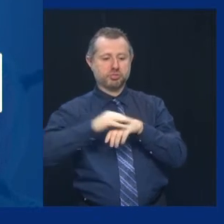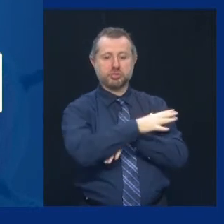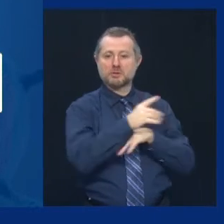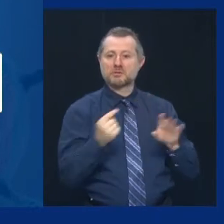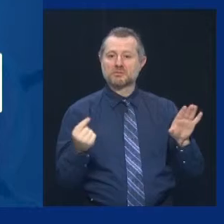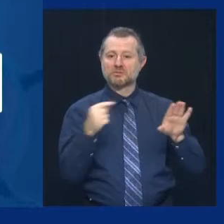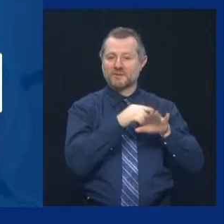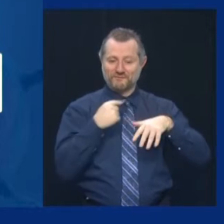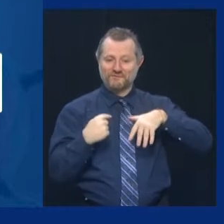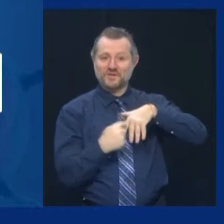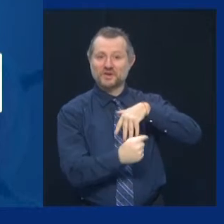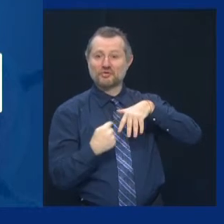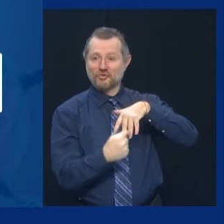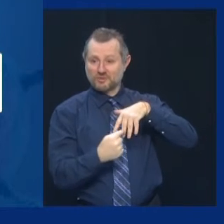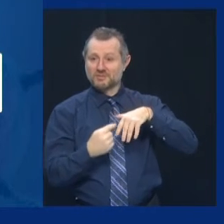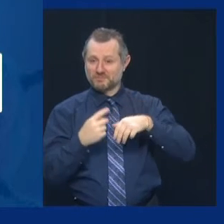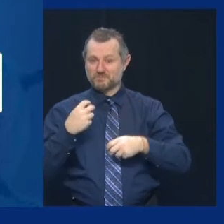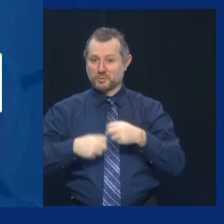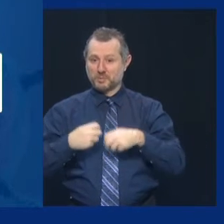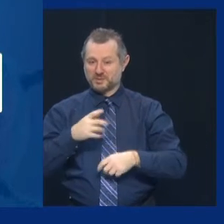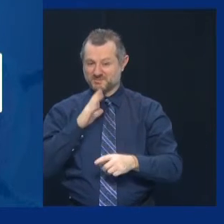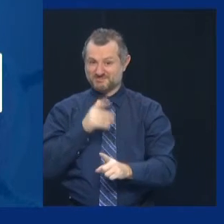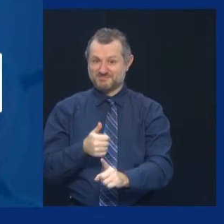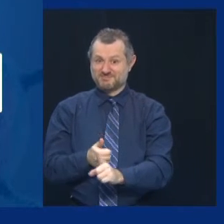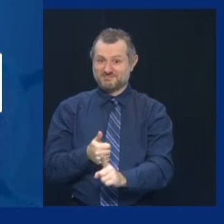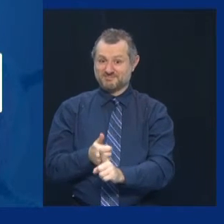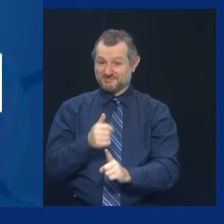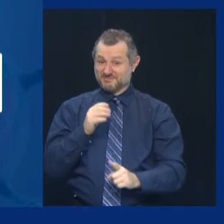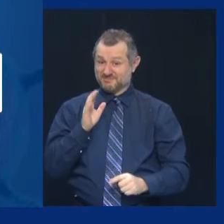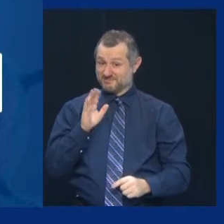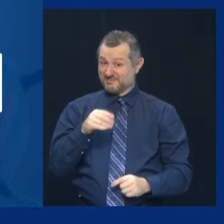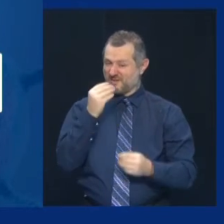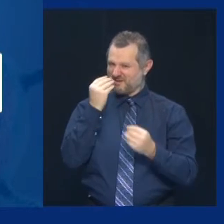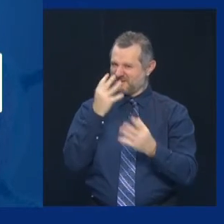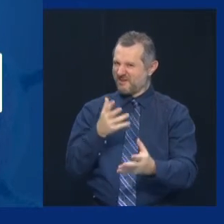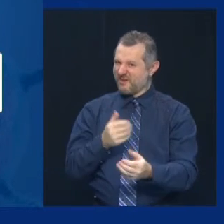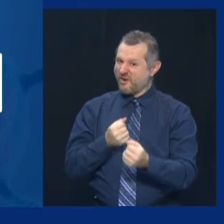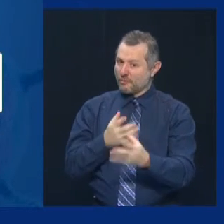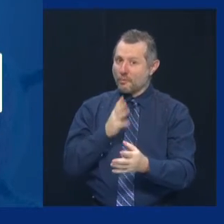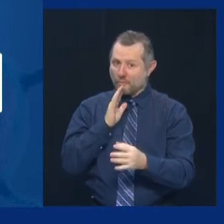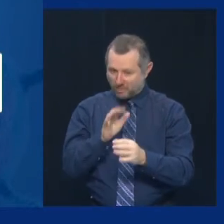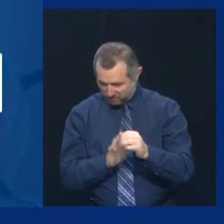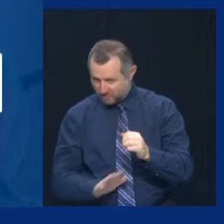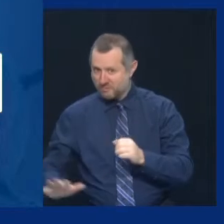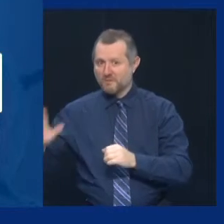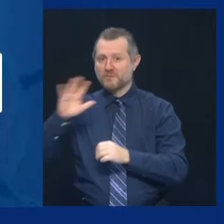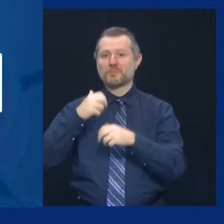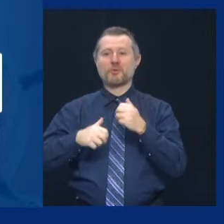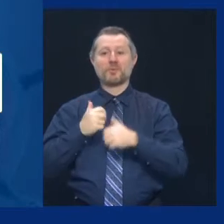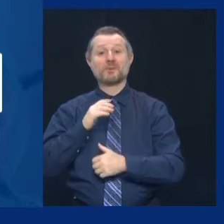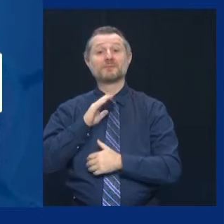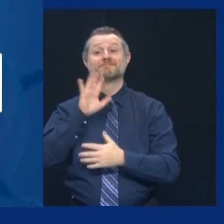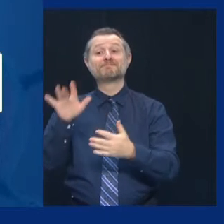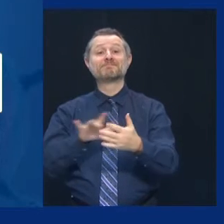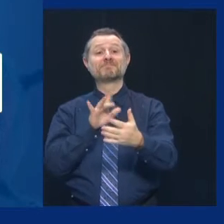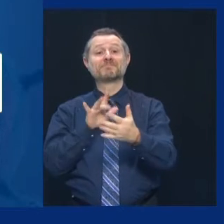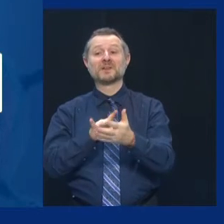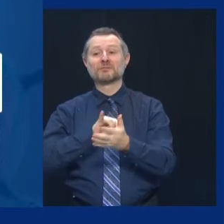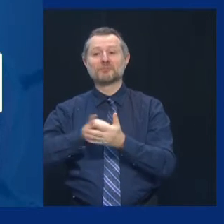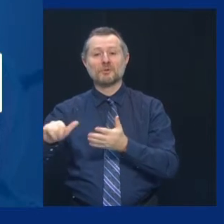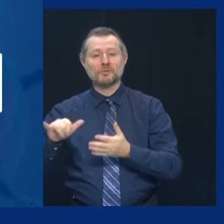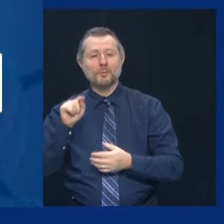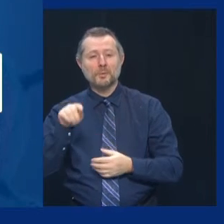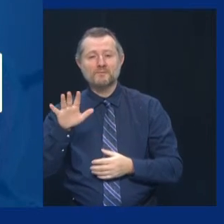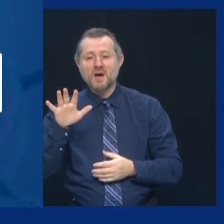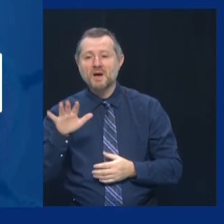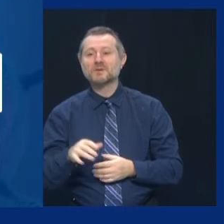and of themselves. They're also a problem for Western New York. Central New York, 0.05, Southern Tier, 0.03, Mid-Hudson,